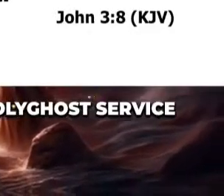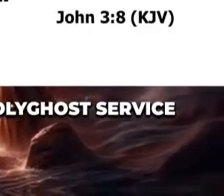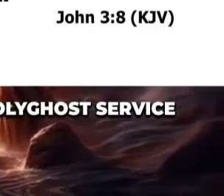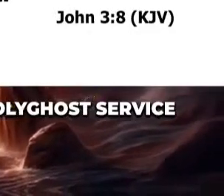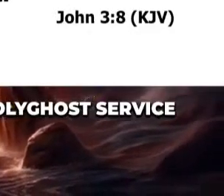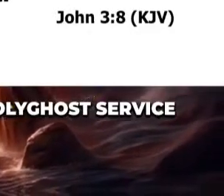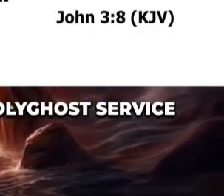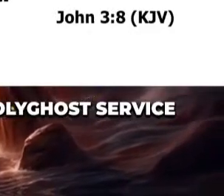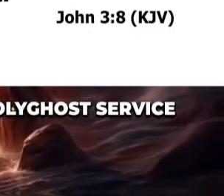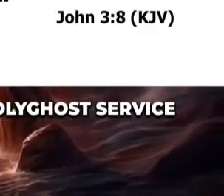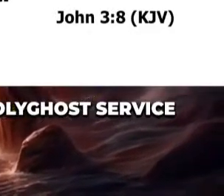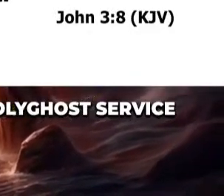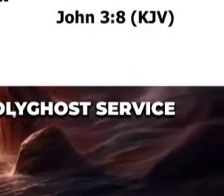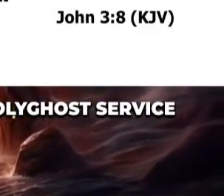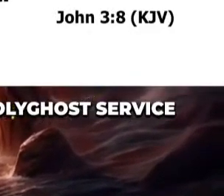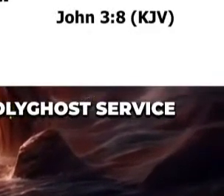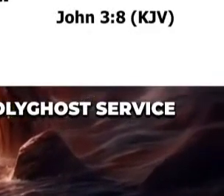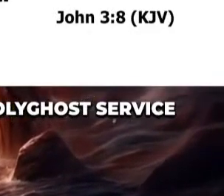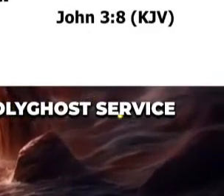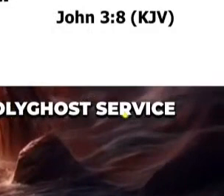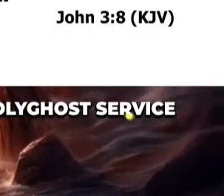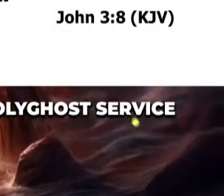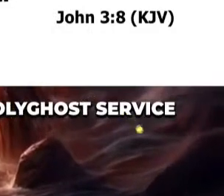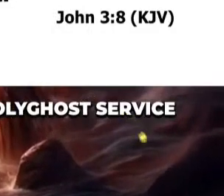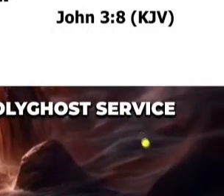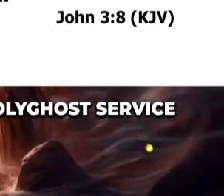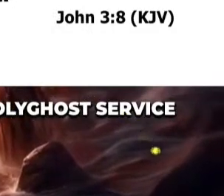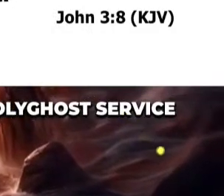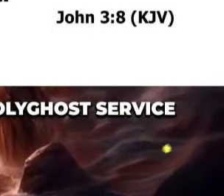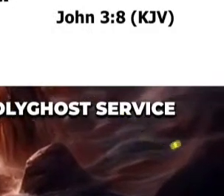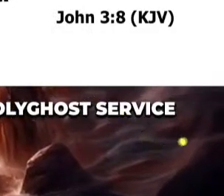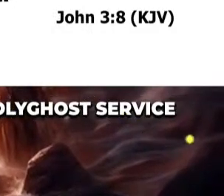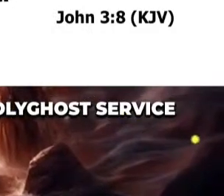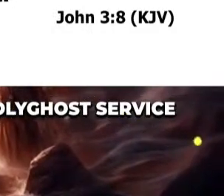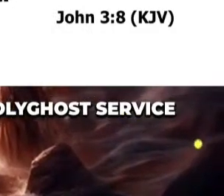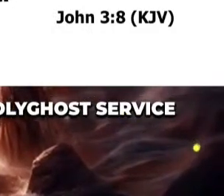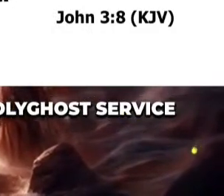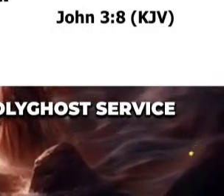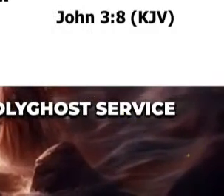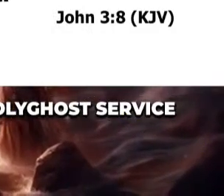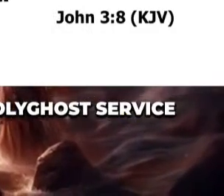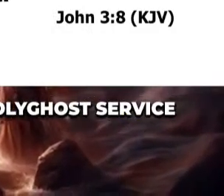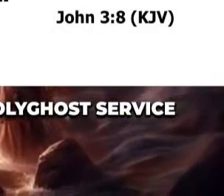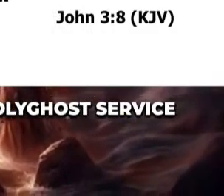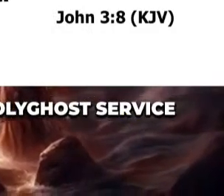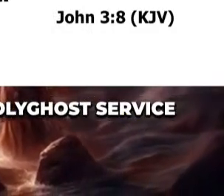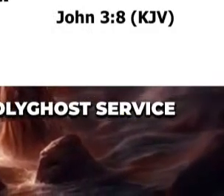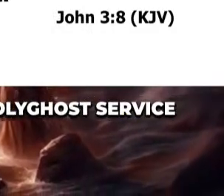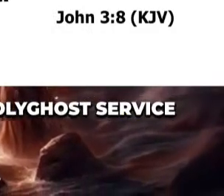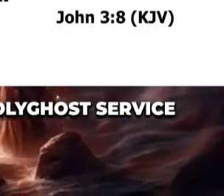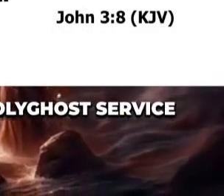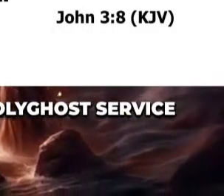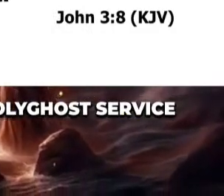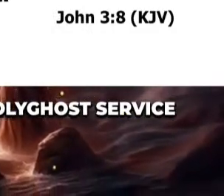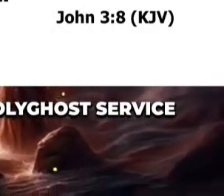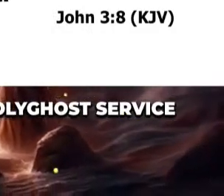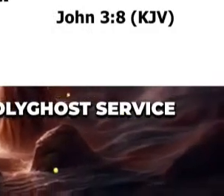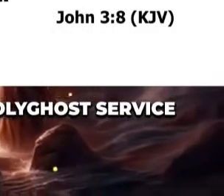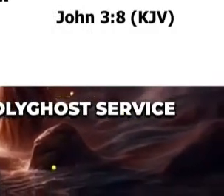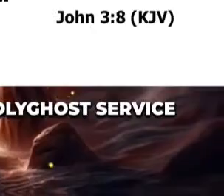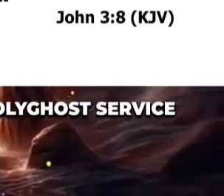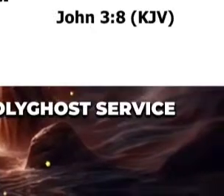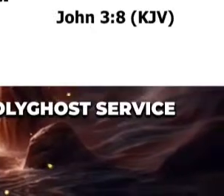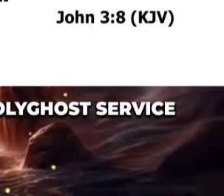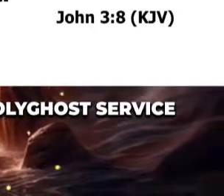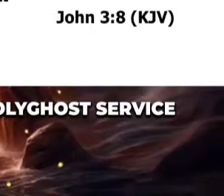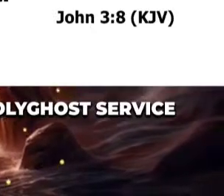canst not tell whence it cometh and whither it goeth. So is everyone that is